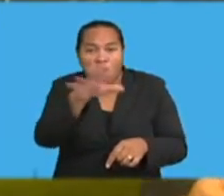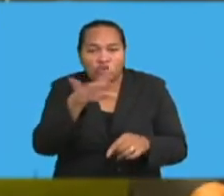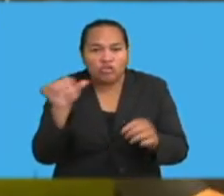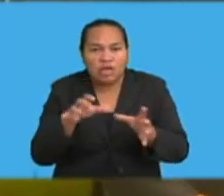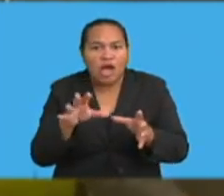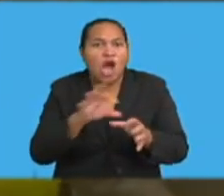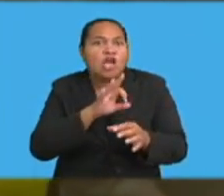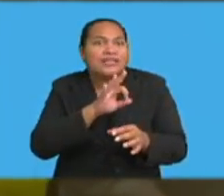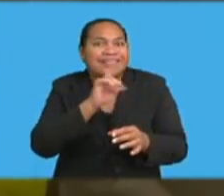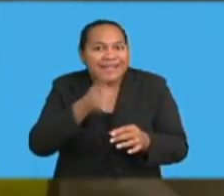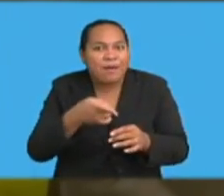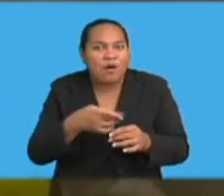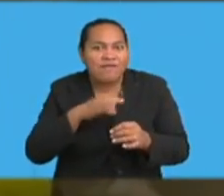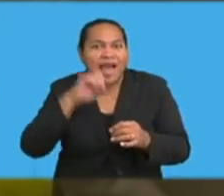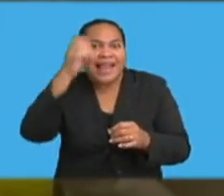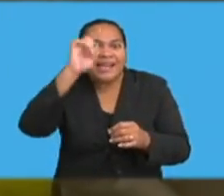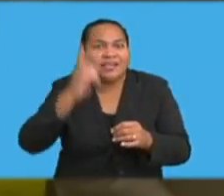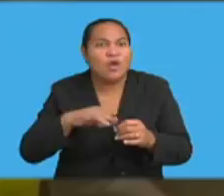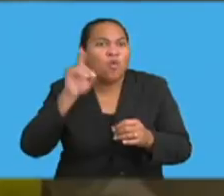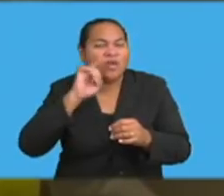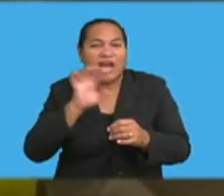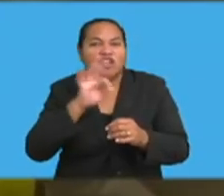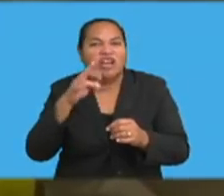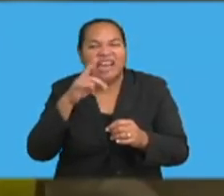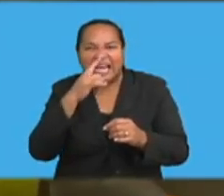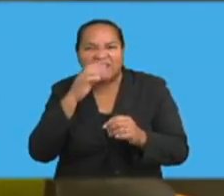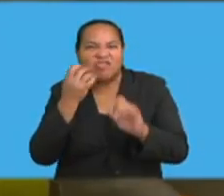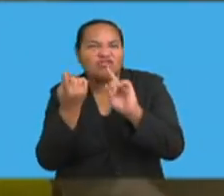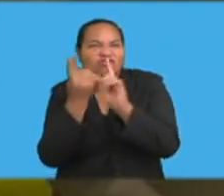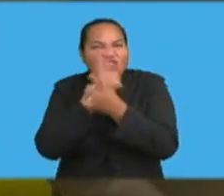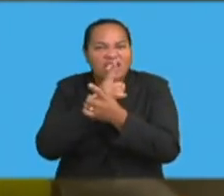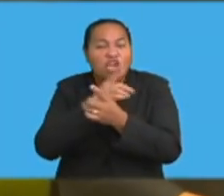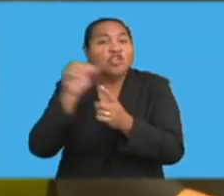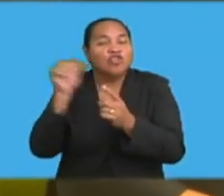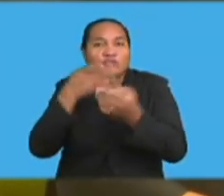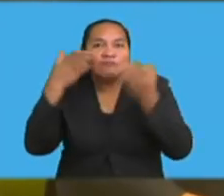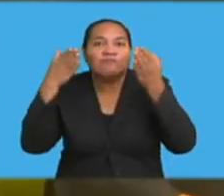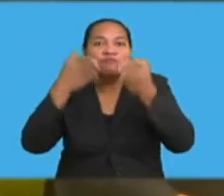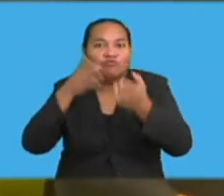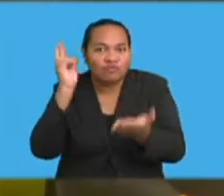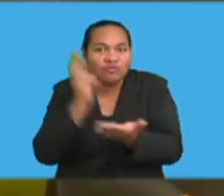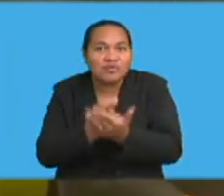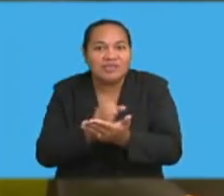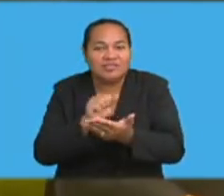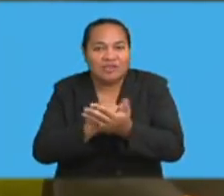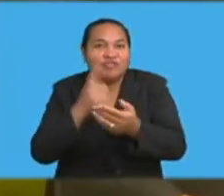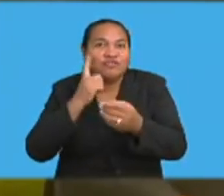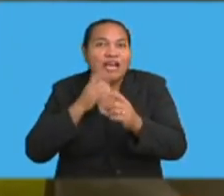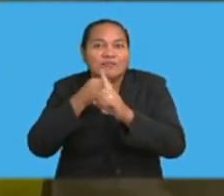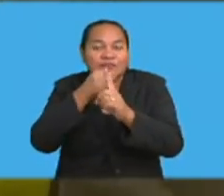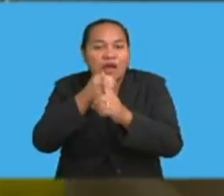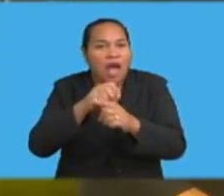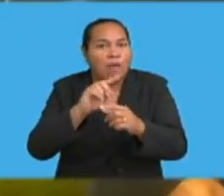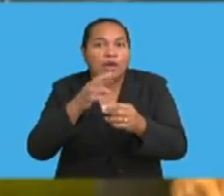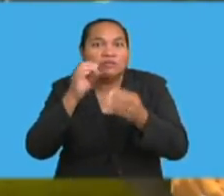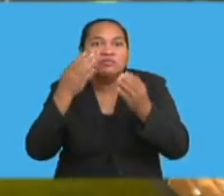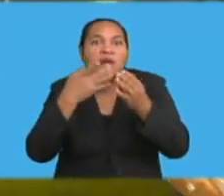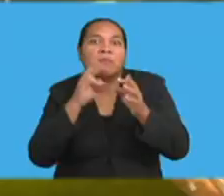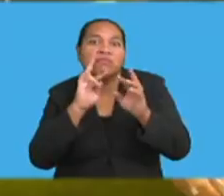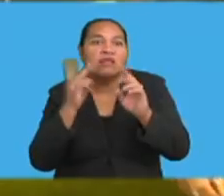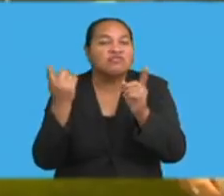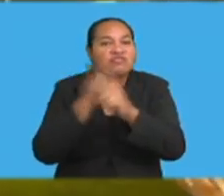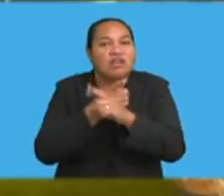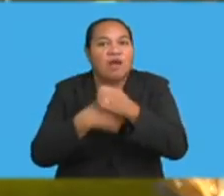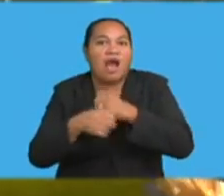not be politicized. Water should not be politicized. Roads should not be politicized, Madam Speaker, and that is a fact. So, Madam